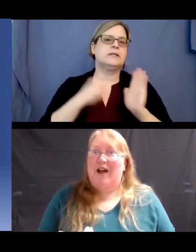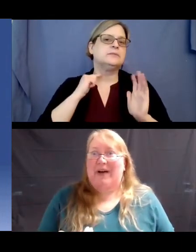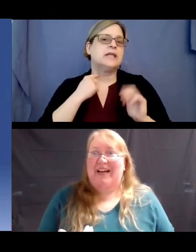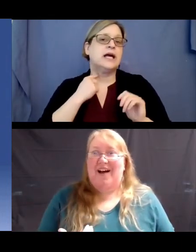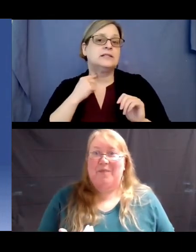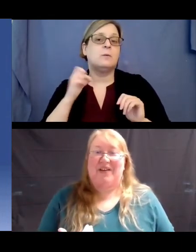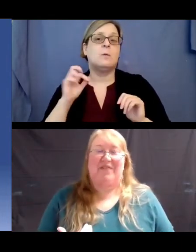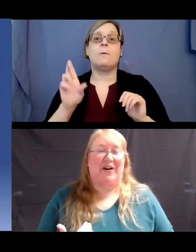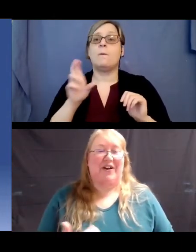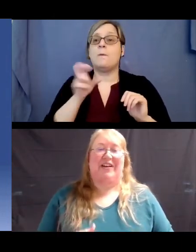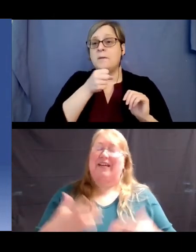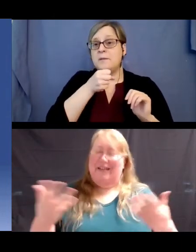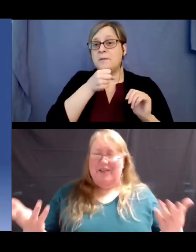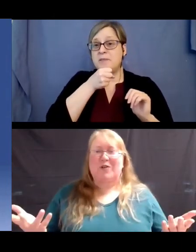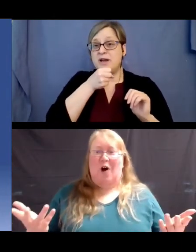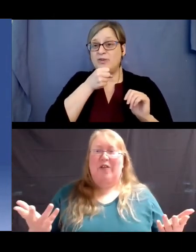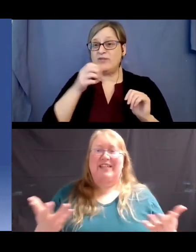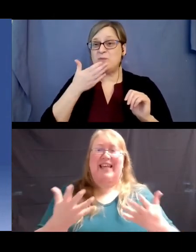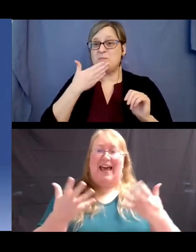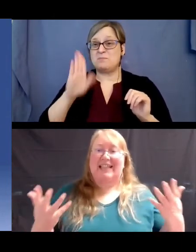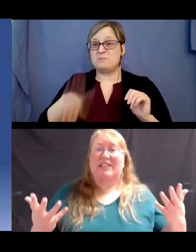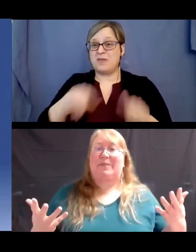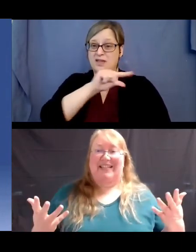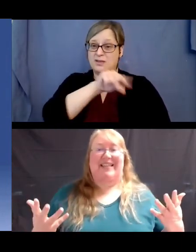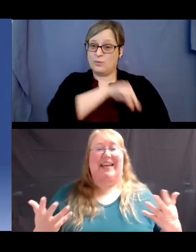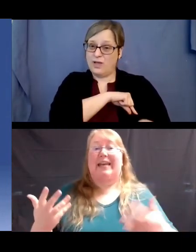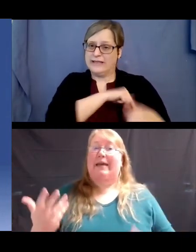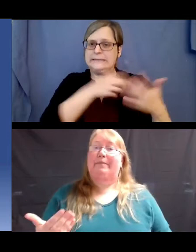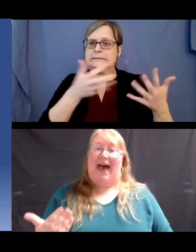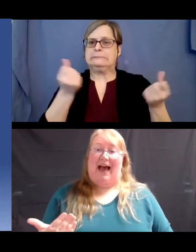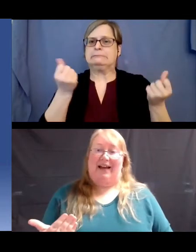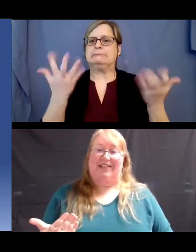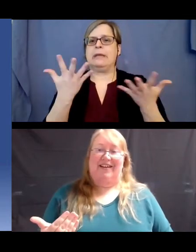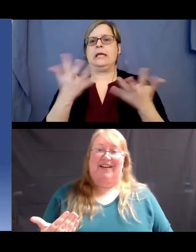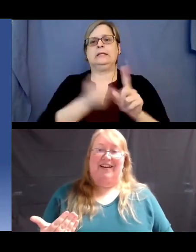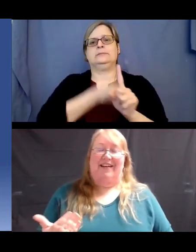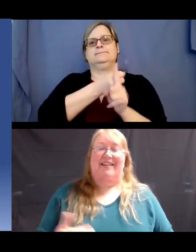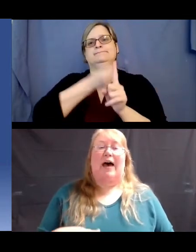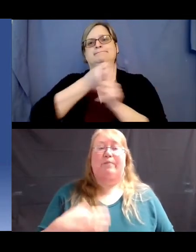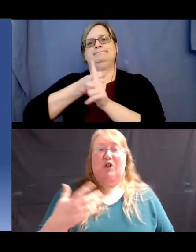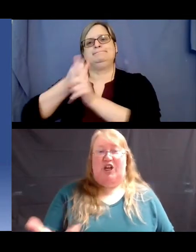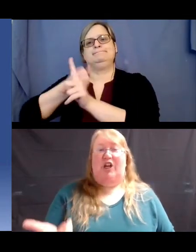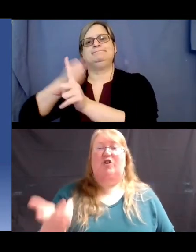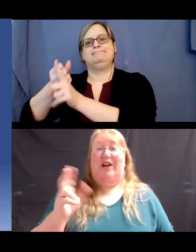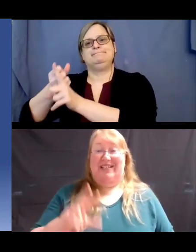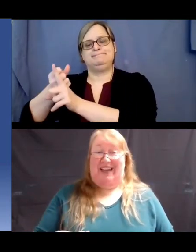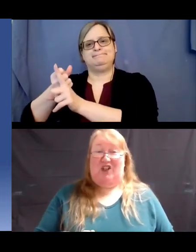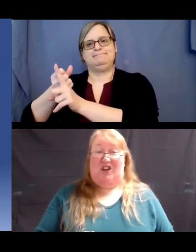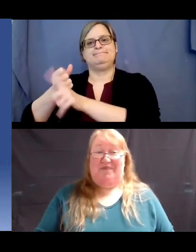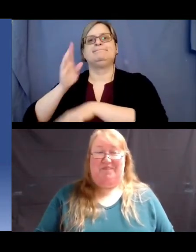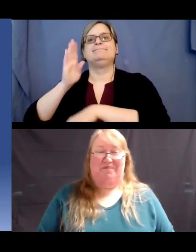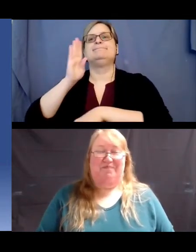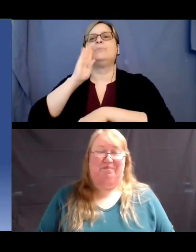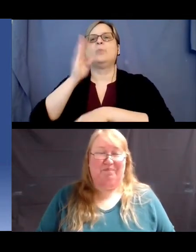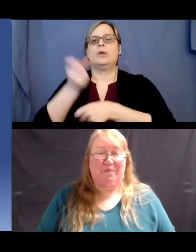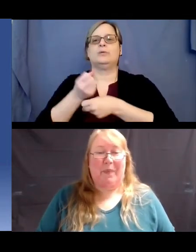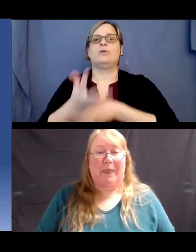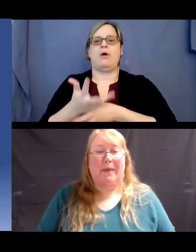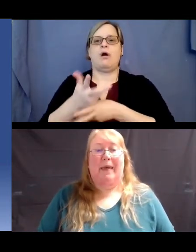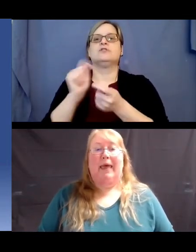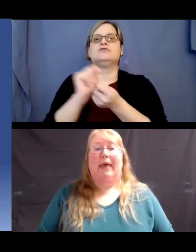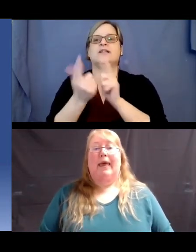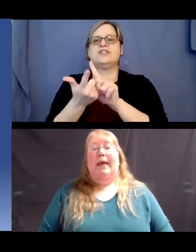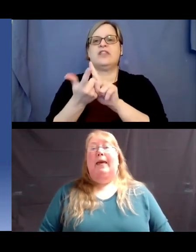microphone might not be very good. There's all these aspects that can impact that machine translation.